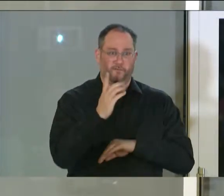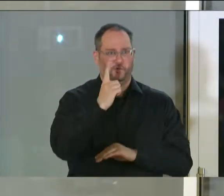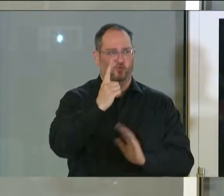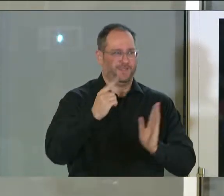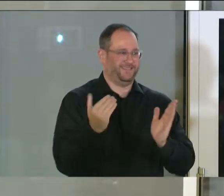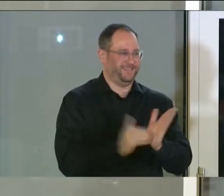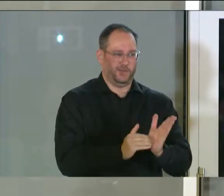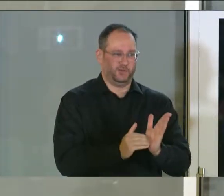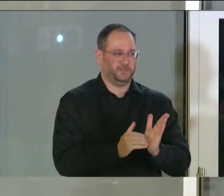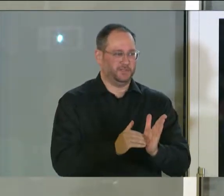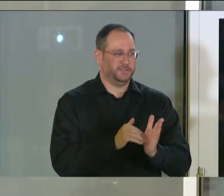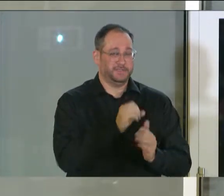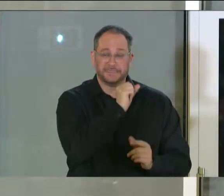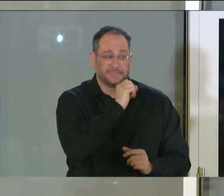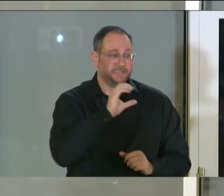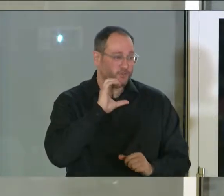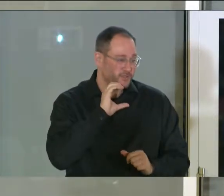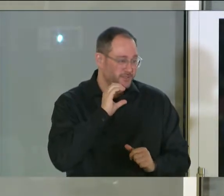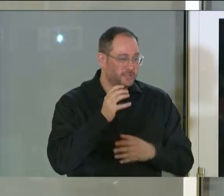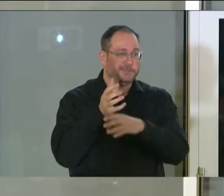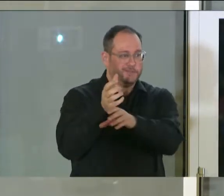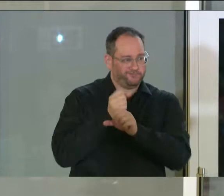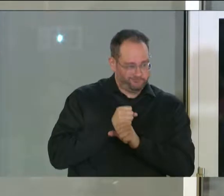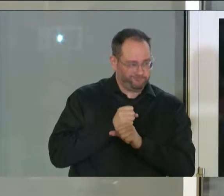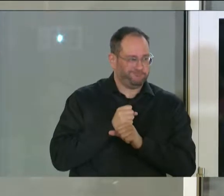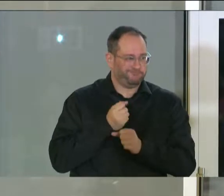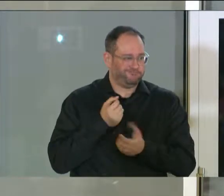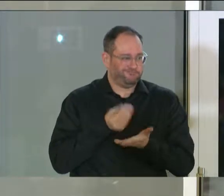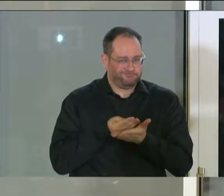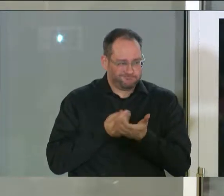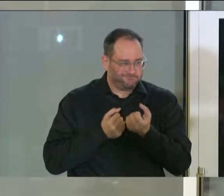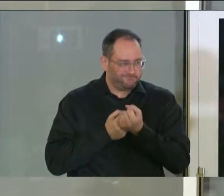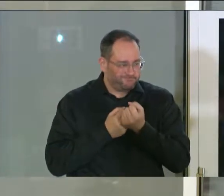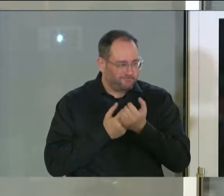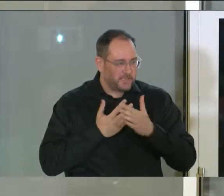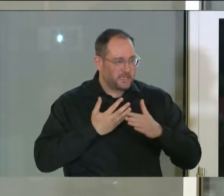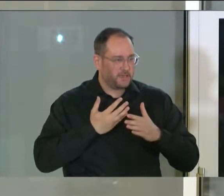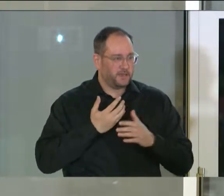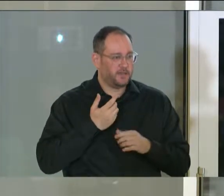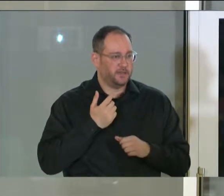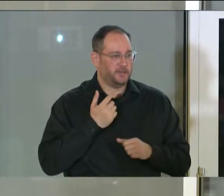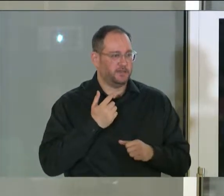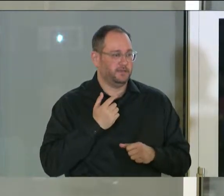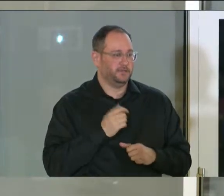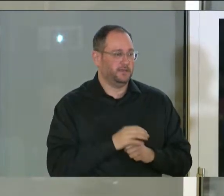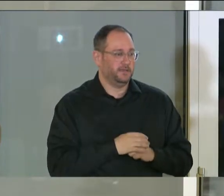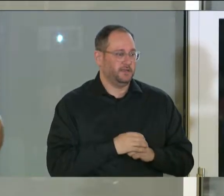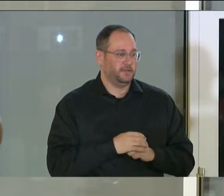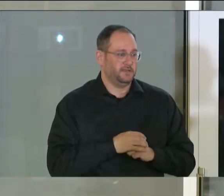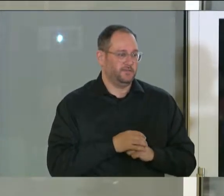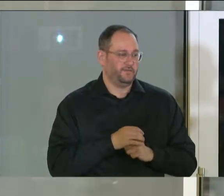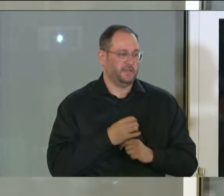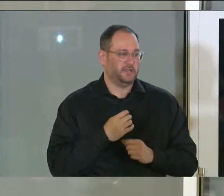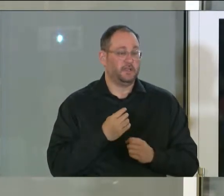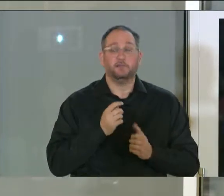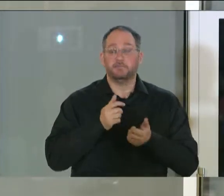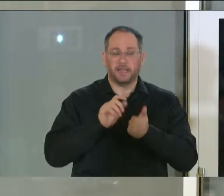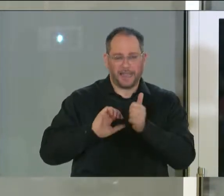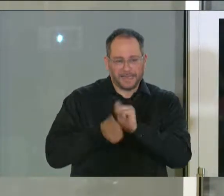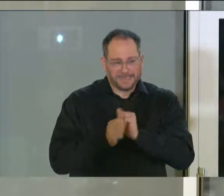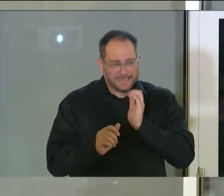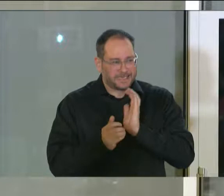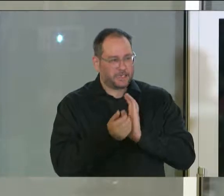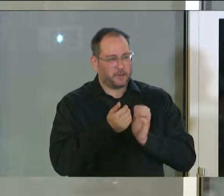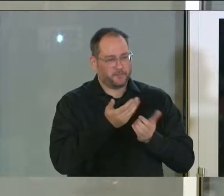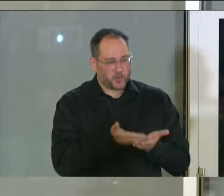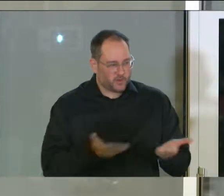equipment, and we serve over 5,000 seniors in the Medicaid program using personal care services. The last thing that I